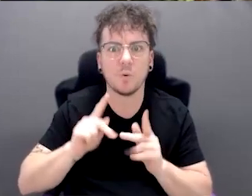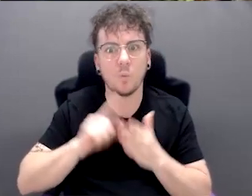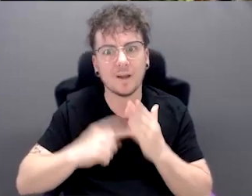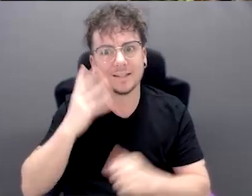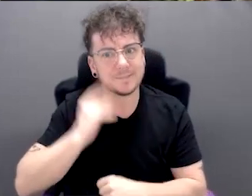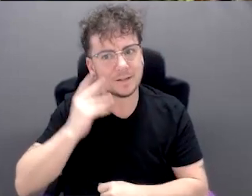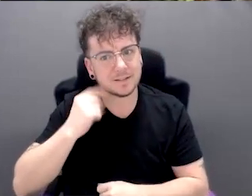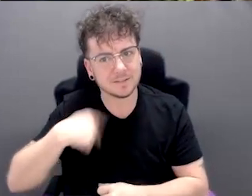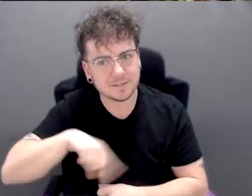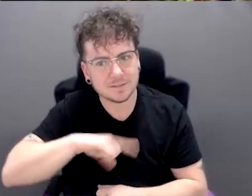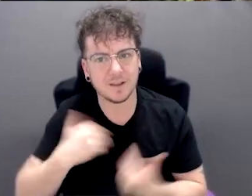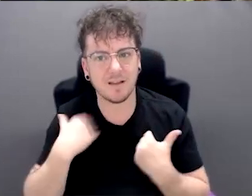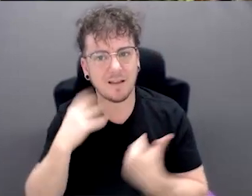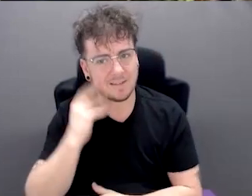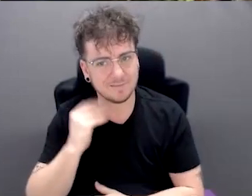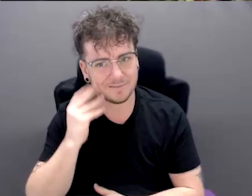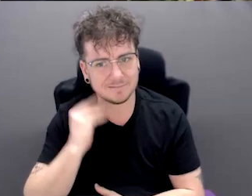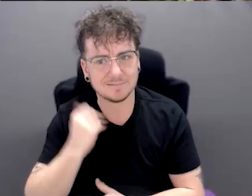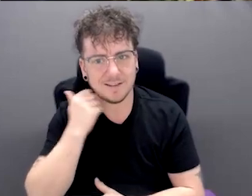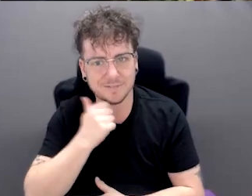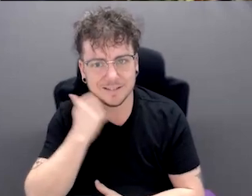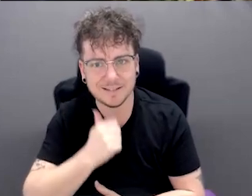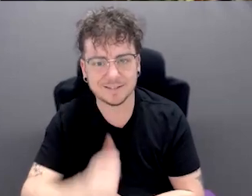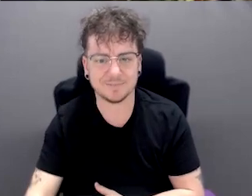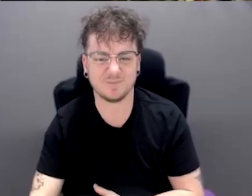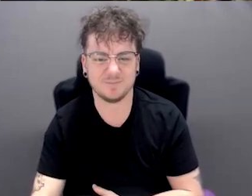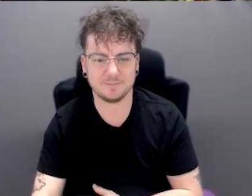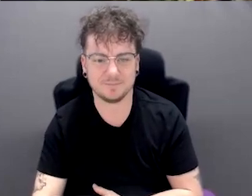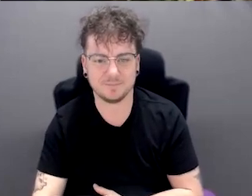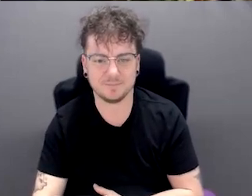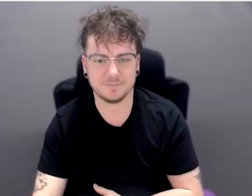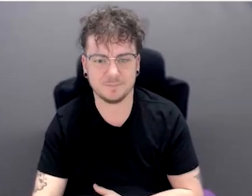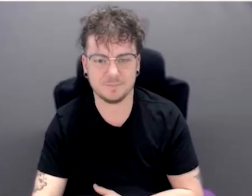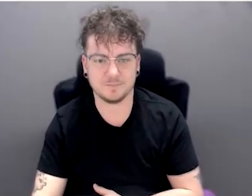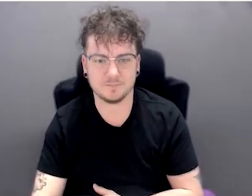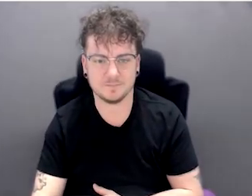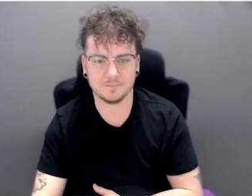on a regular basis. Next slide, please.